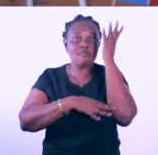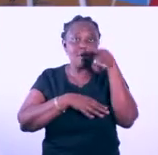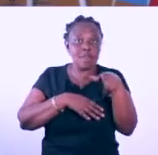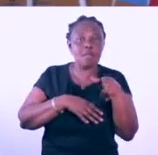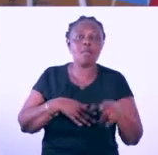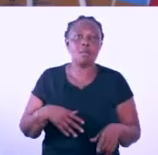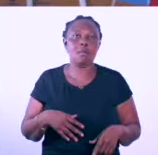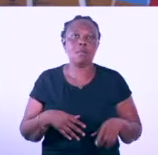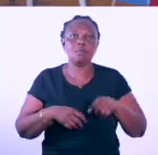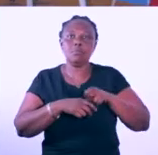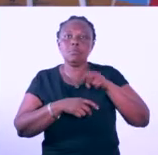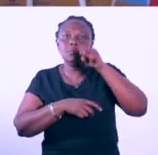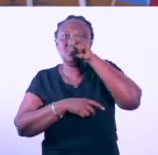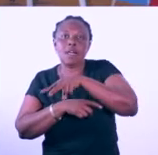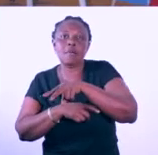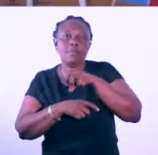I jump